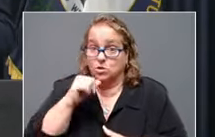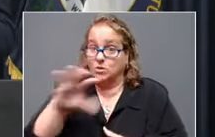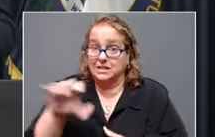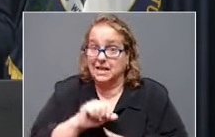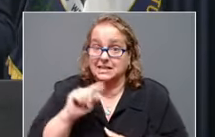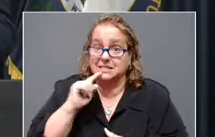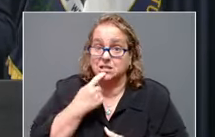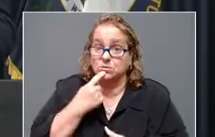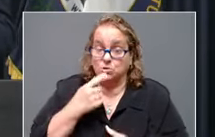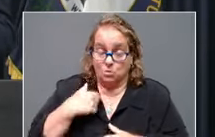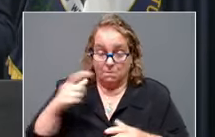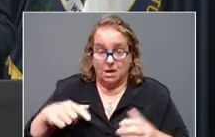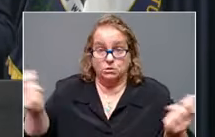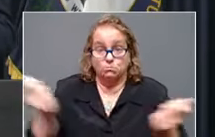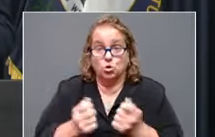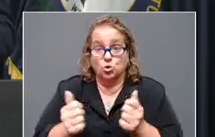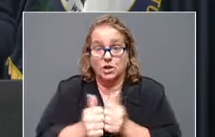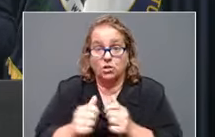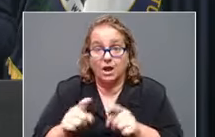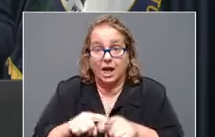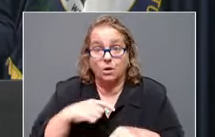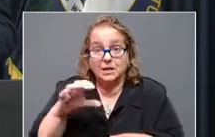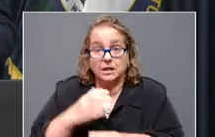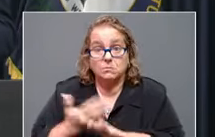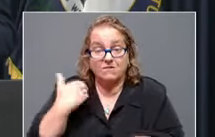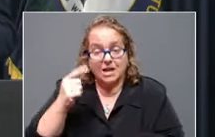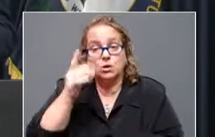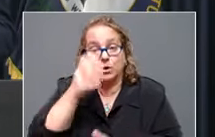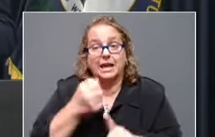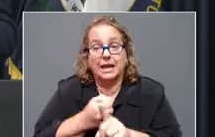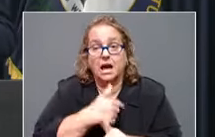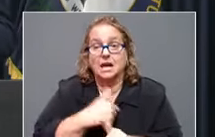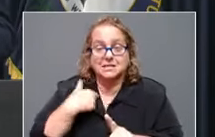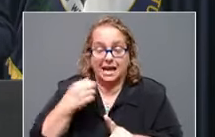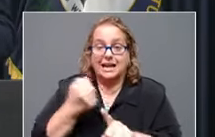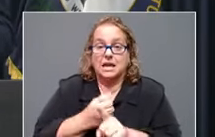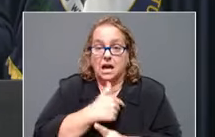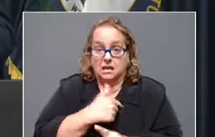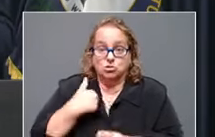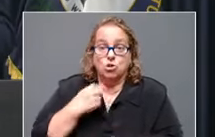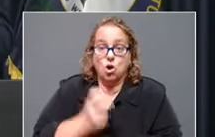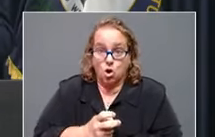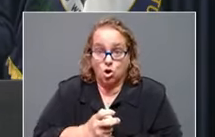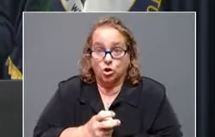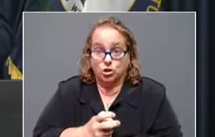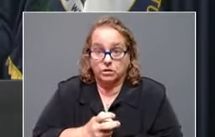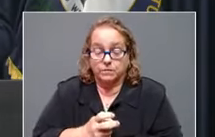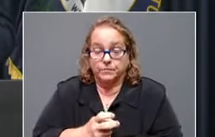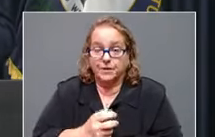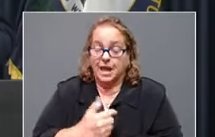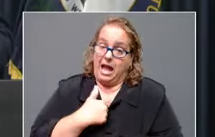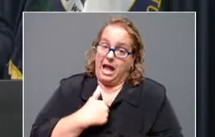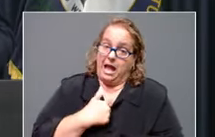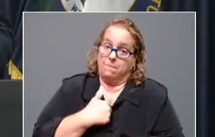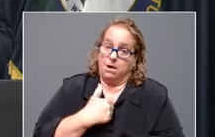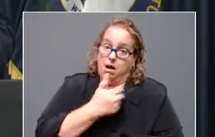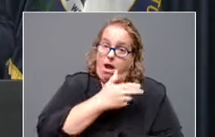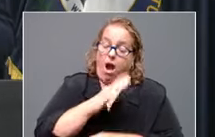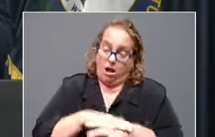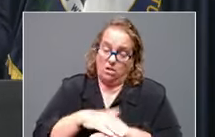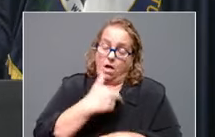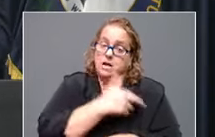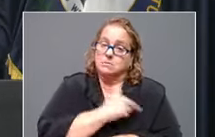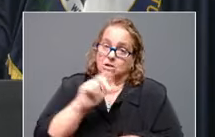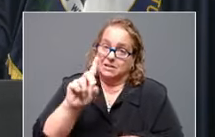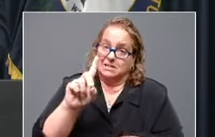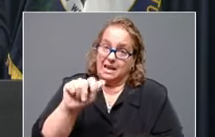have a medical or surgical emergency, go seek medical care. Please do not stay home and avoid getting emergency care